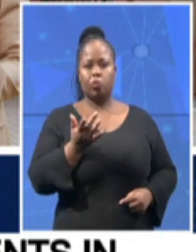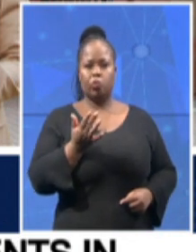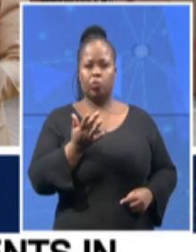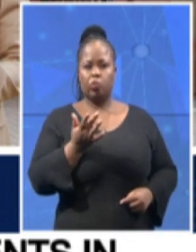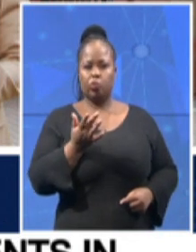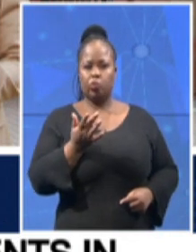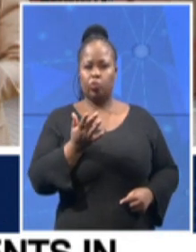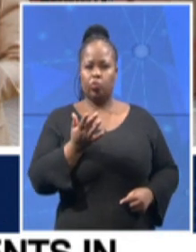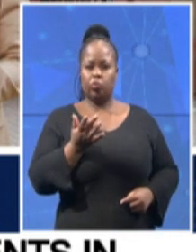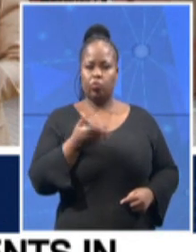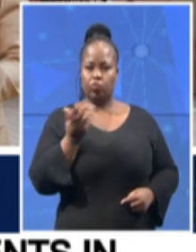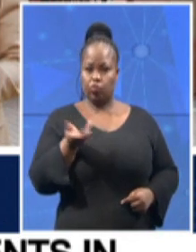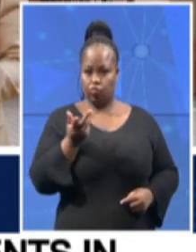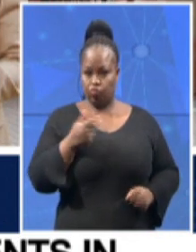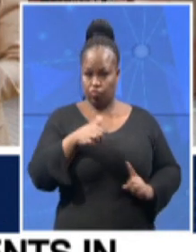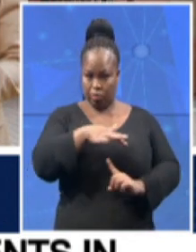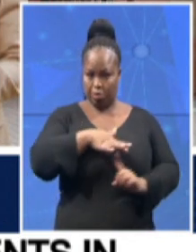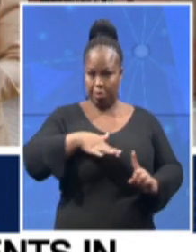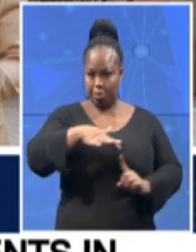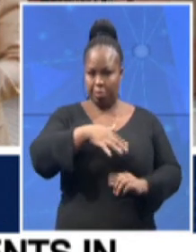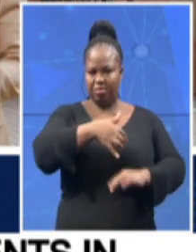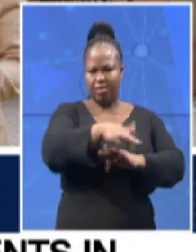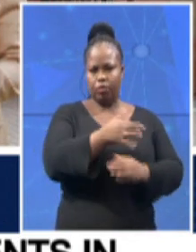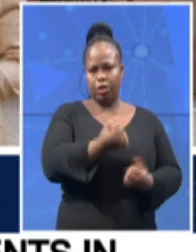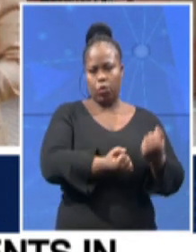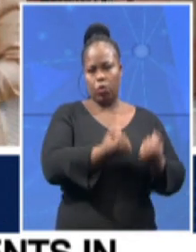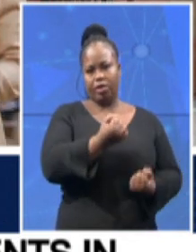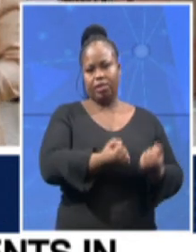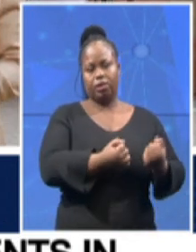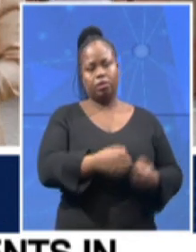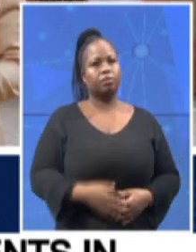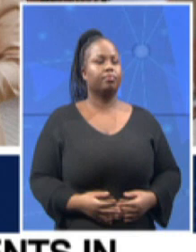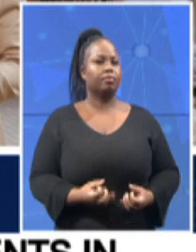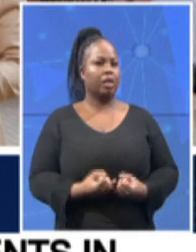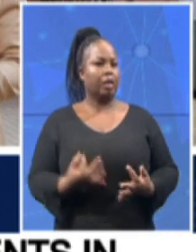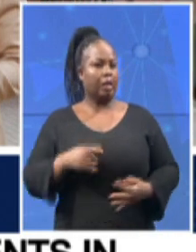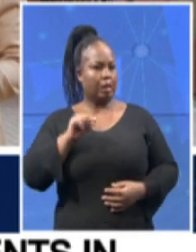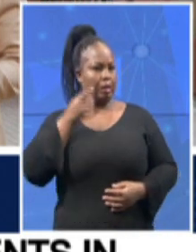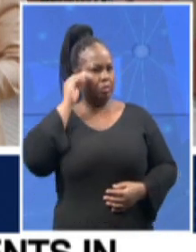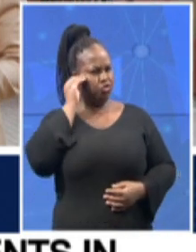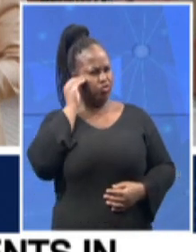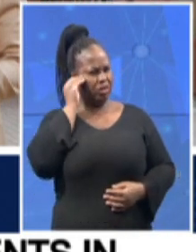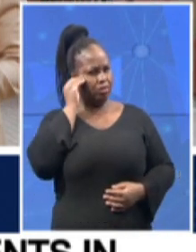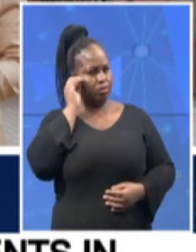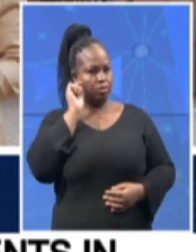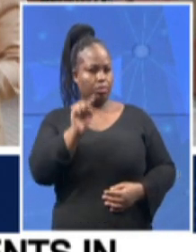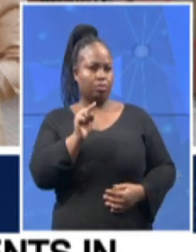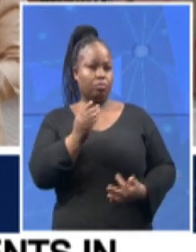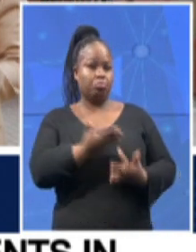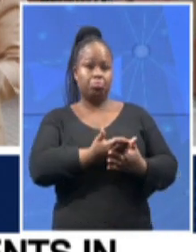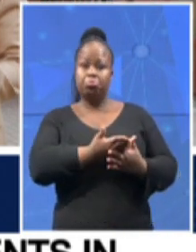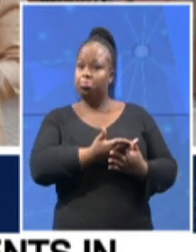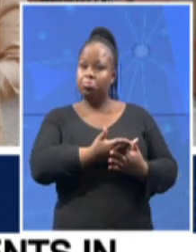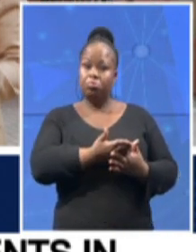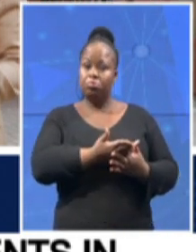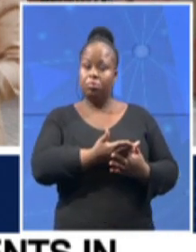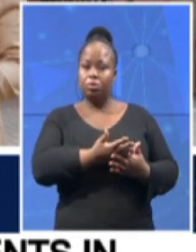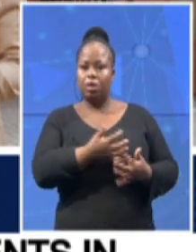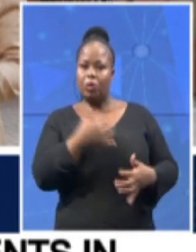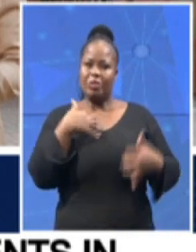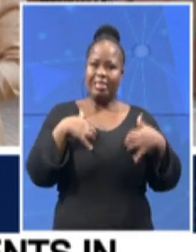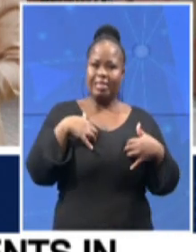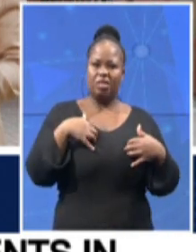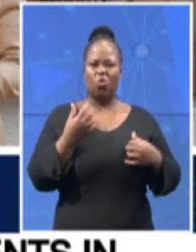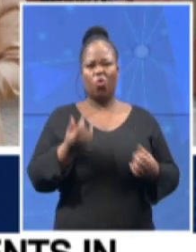the feeling, the situation outside court, there's always been lots of interest in this case. Has the momentum kept,